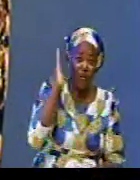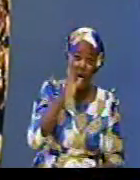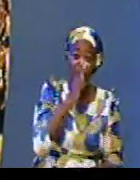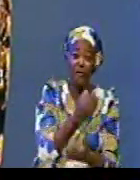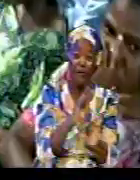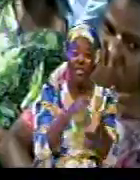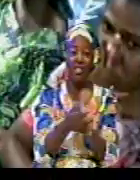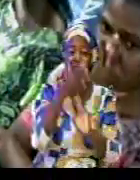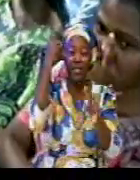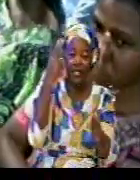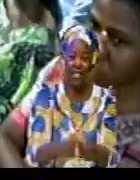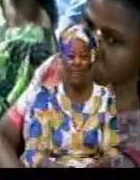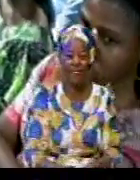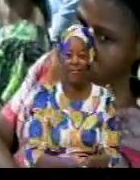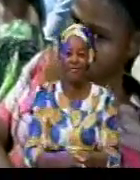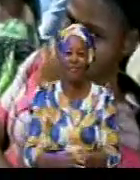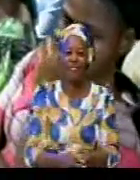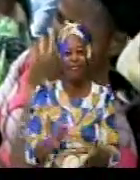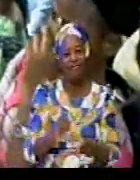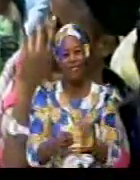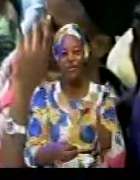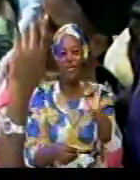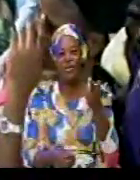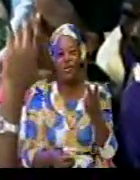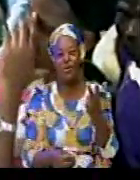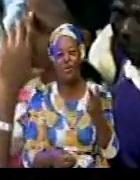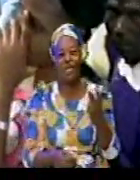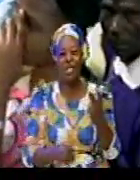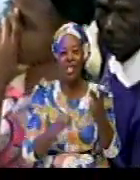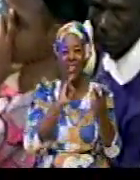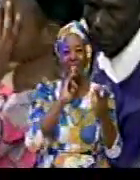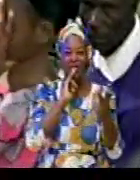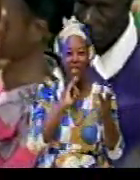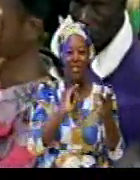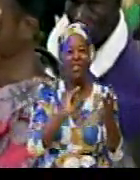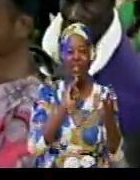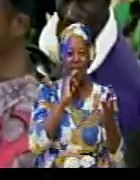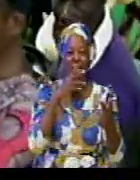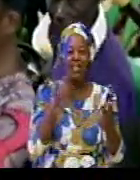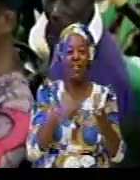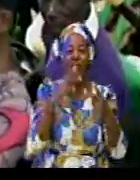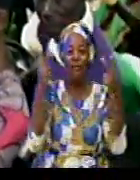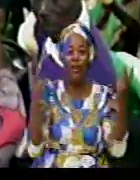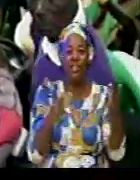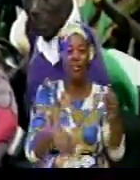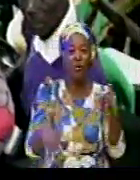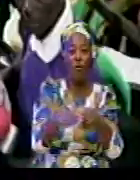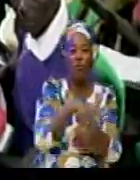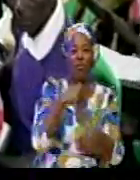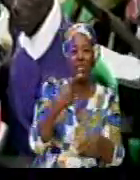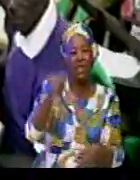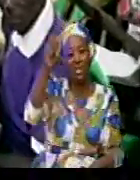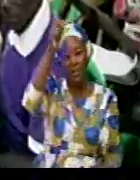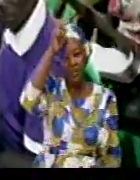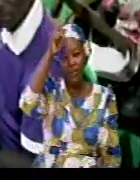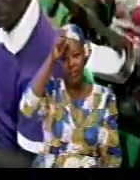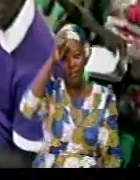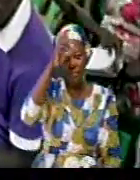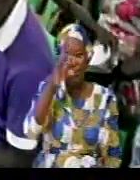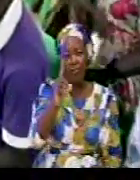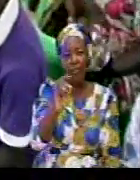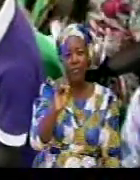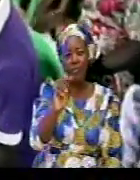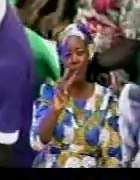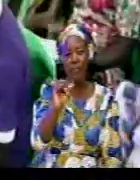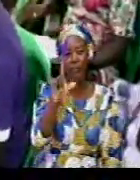free. I said you will be free. Number two is the